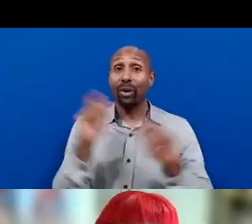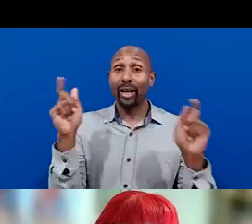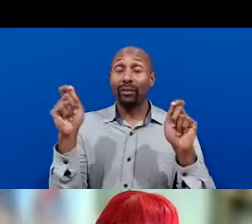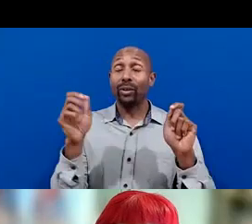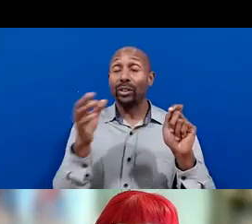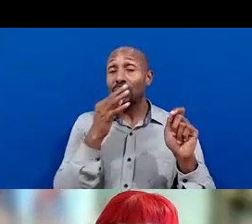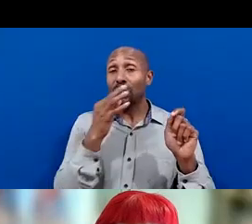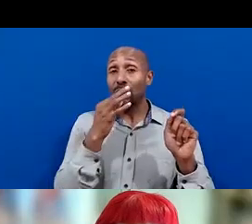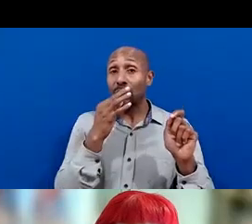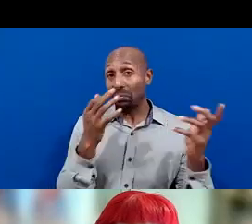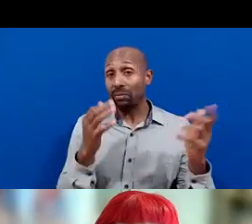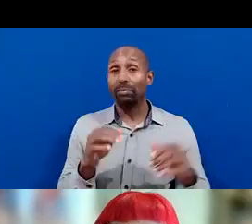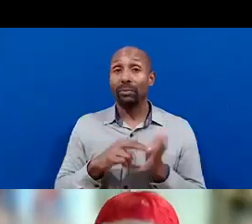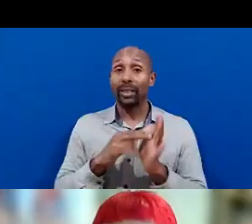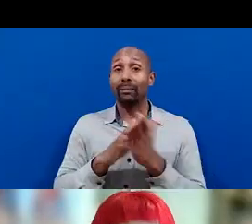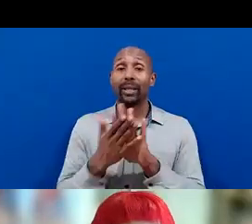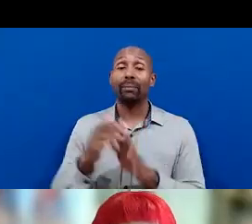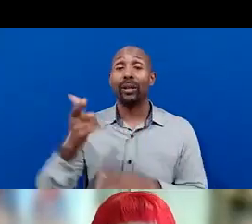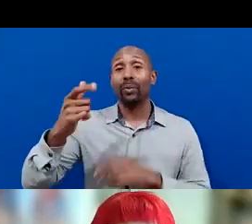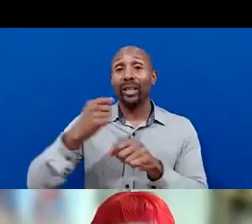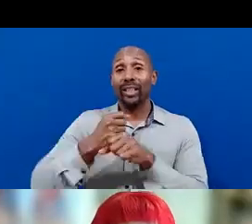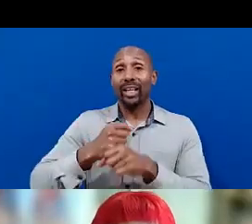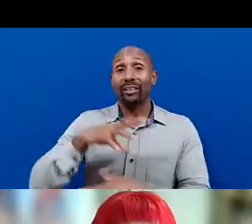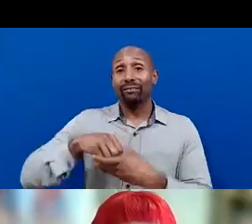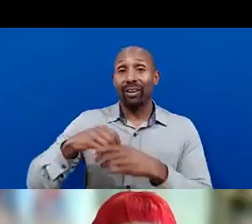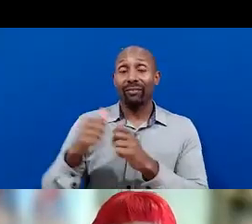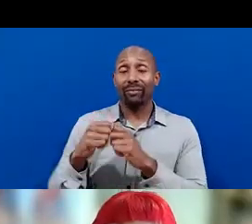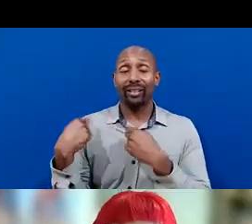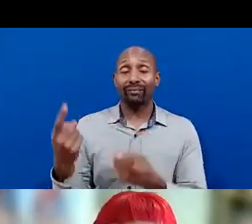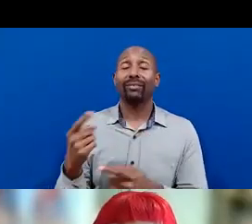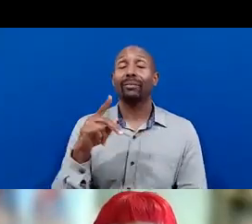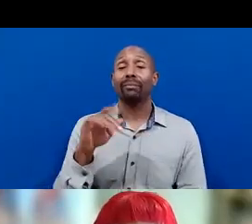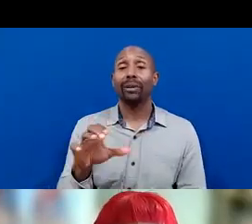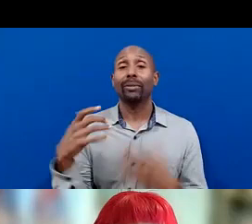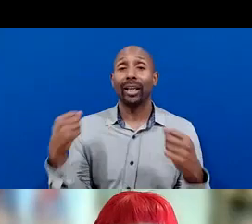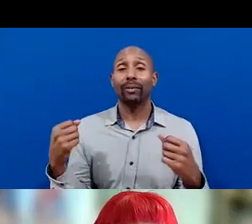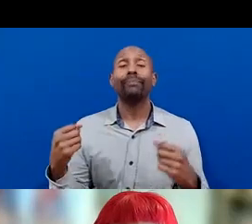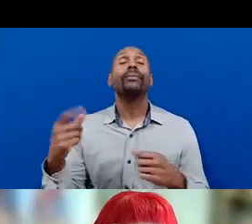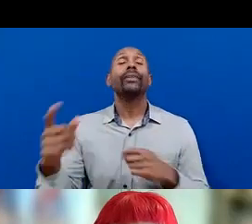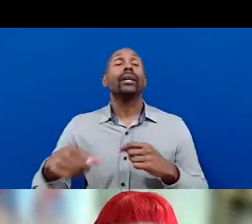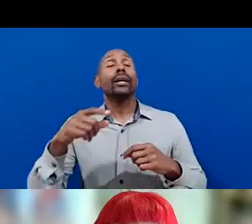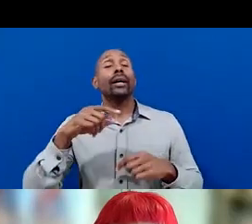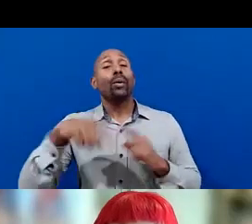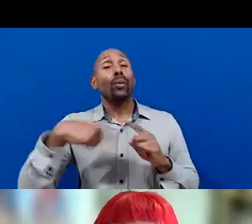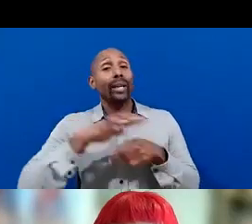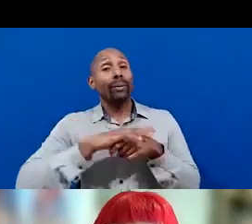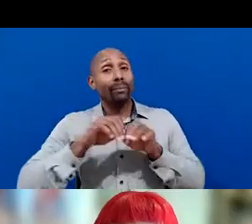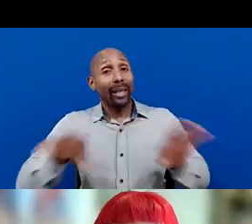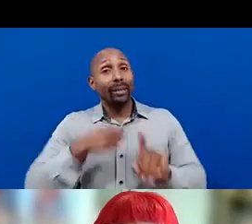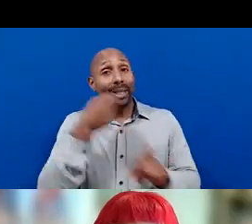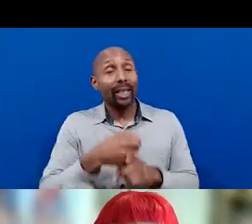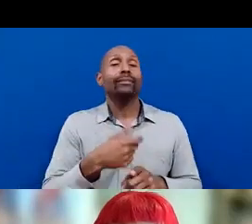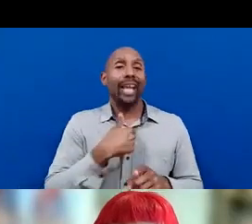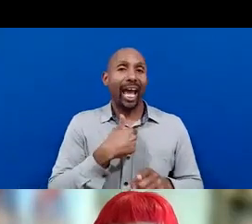But I have been working on COVID since the beginning of the pandemic. And I know I always say this spiel, but if you have any